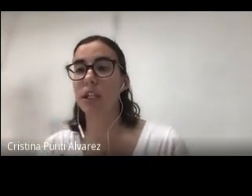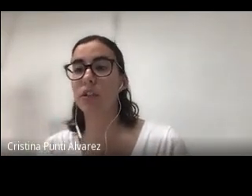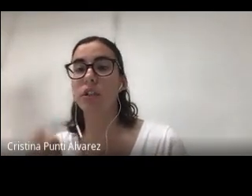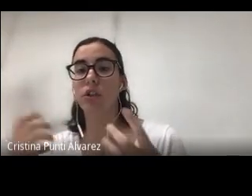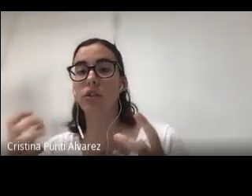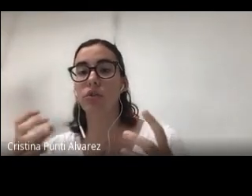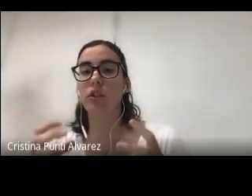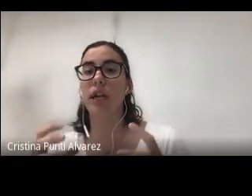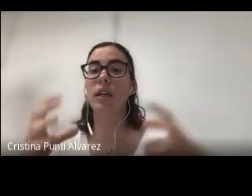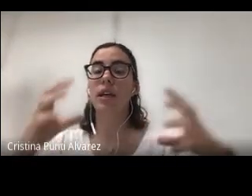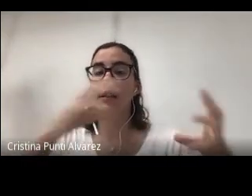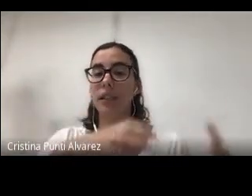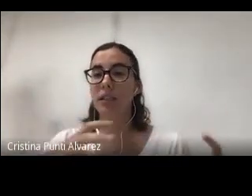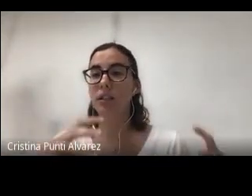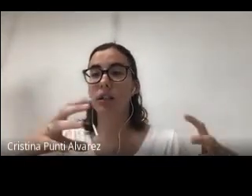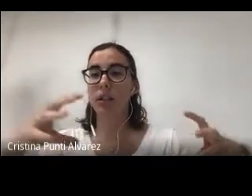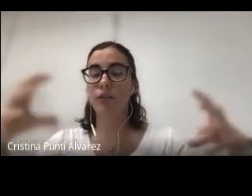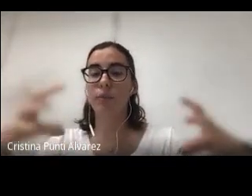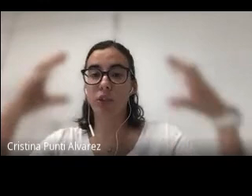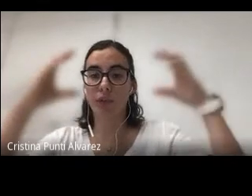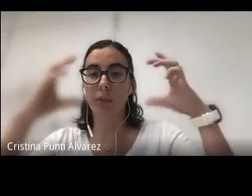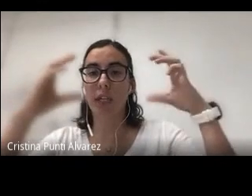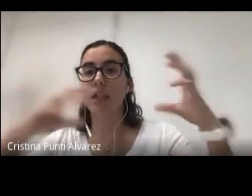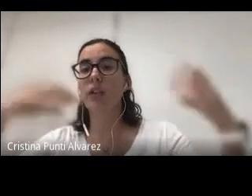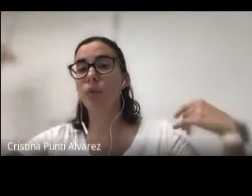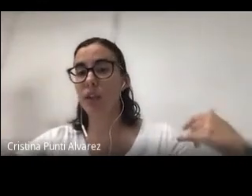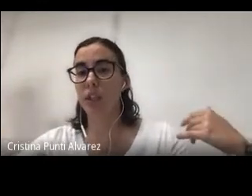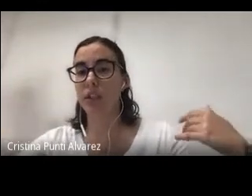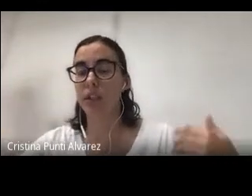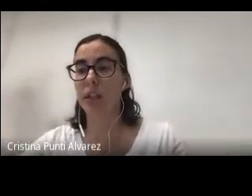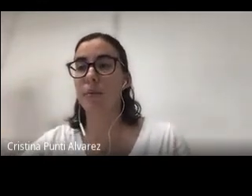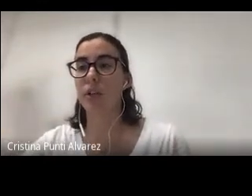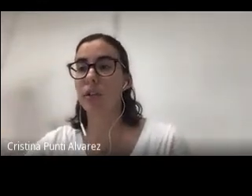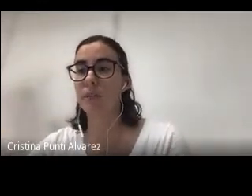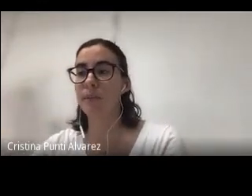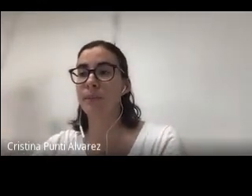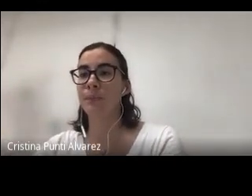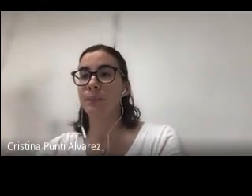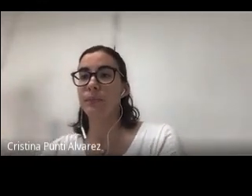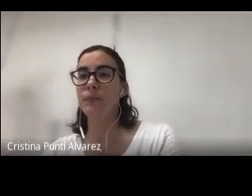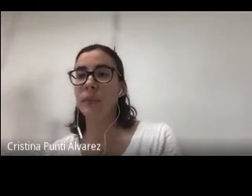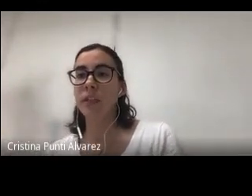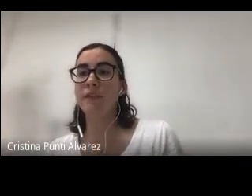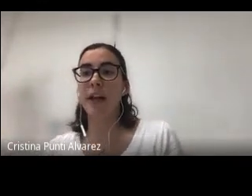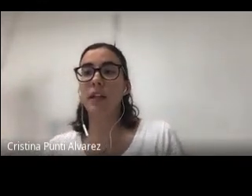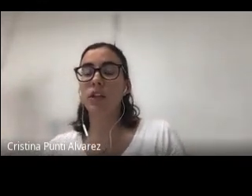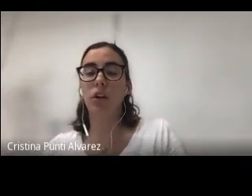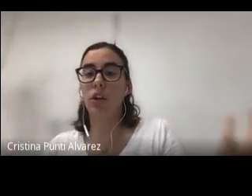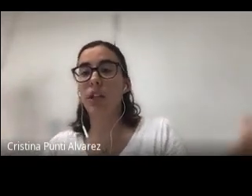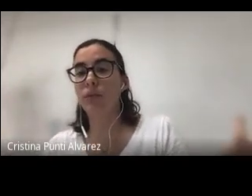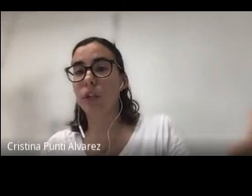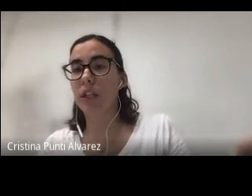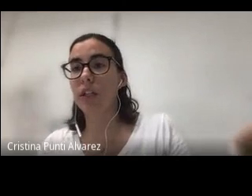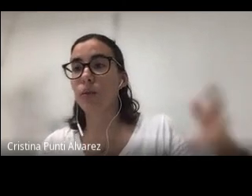up gesture in order to synchronize the internal information from the headset with the external cameras. Then finally,